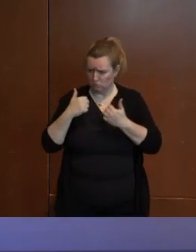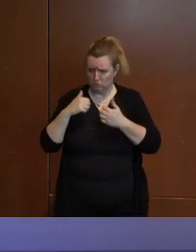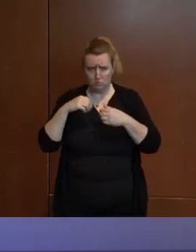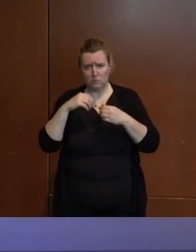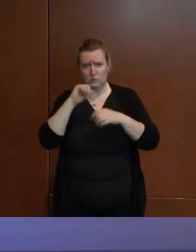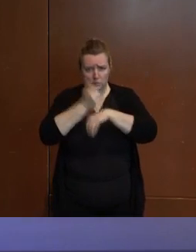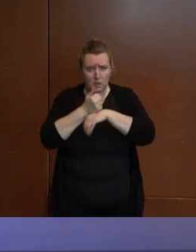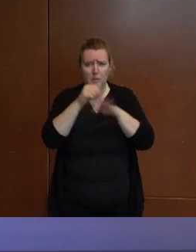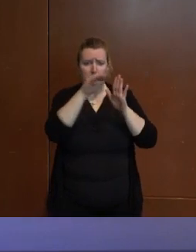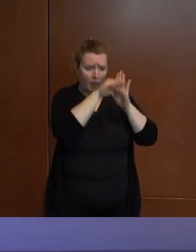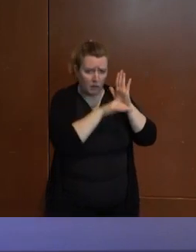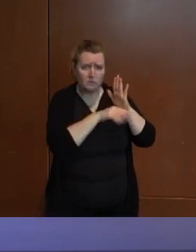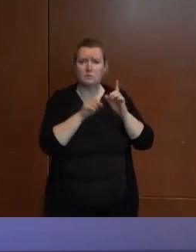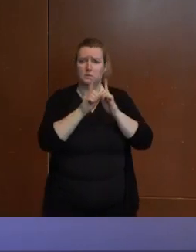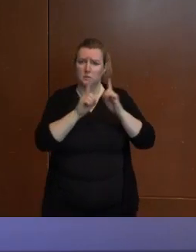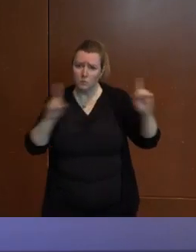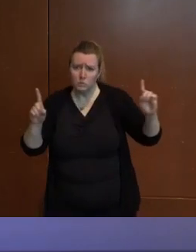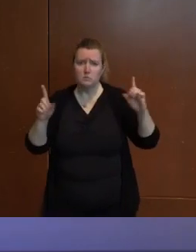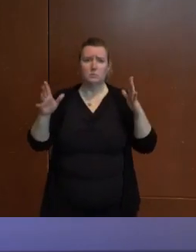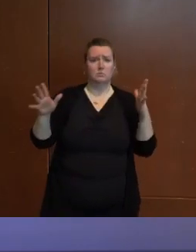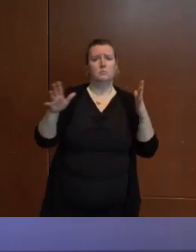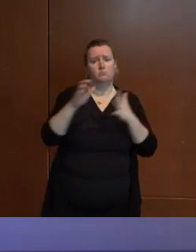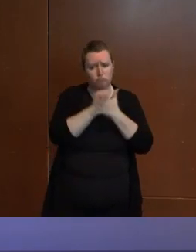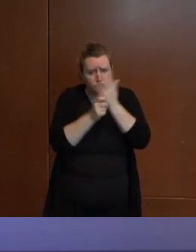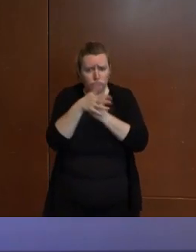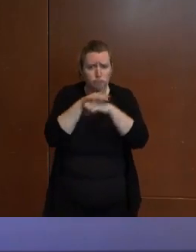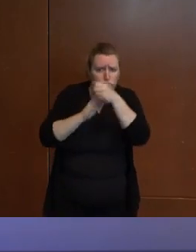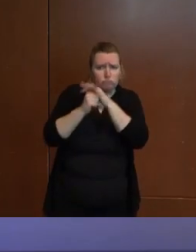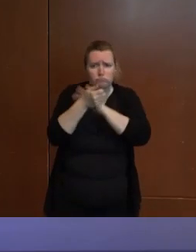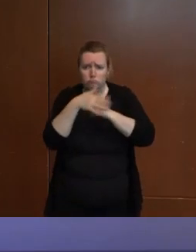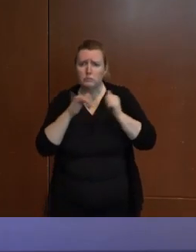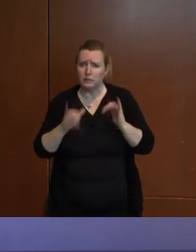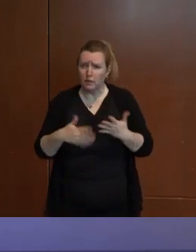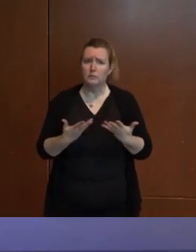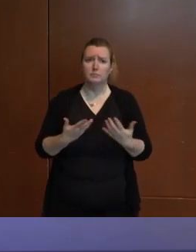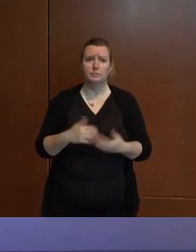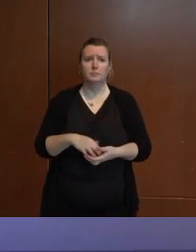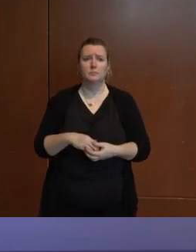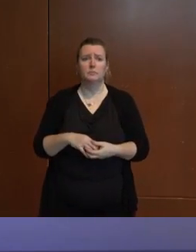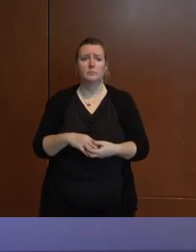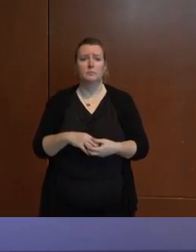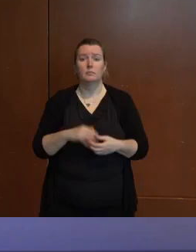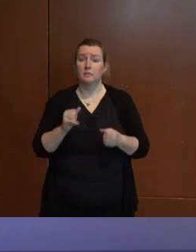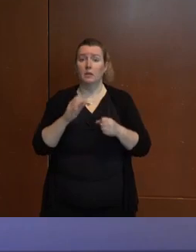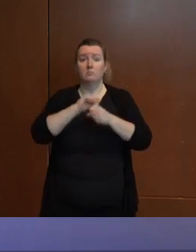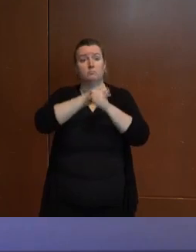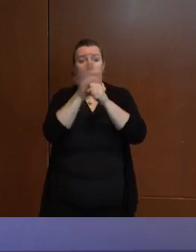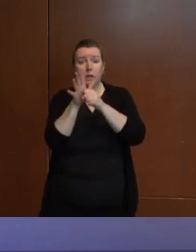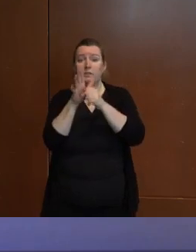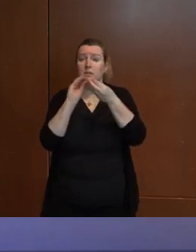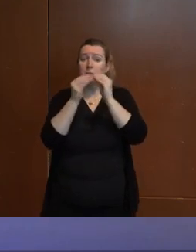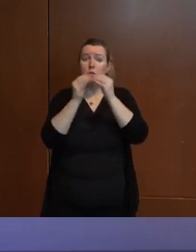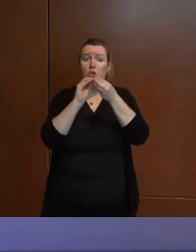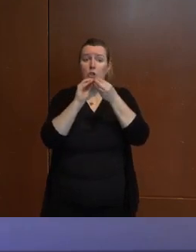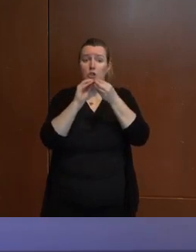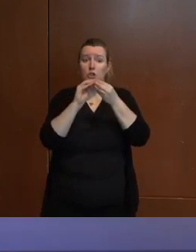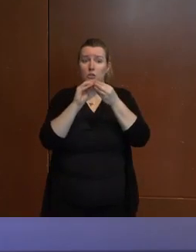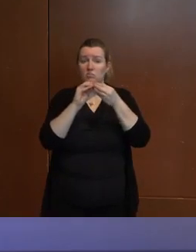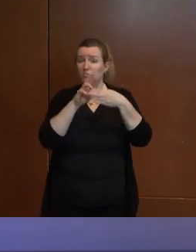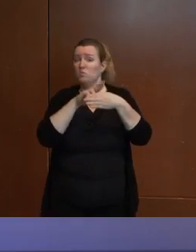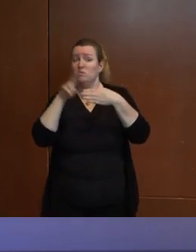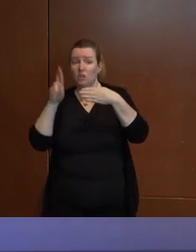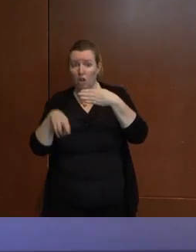are tested that may also be 7 to 10 days since the collection of them. Is that the results rather today? The results